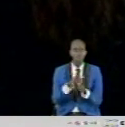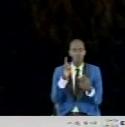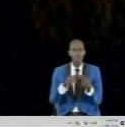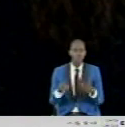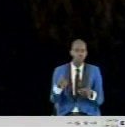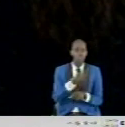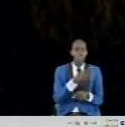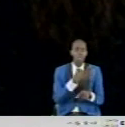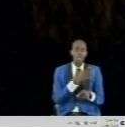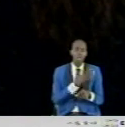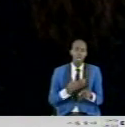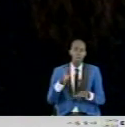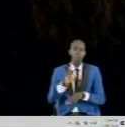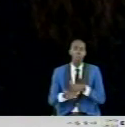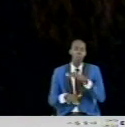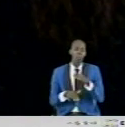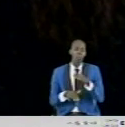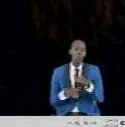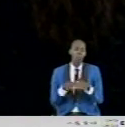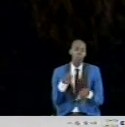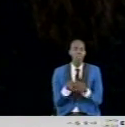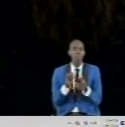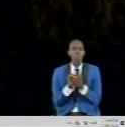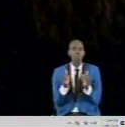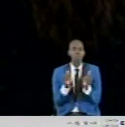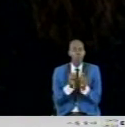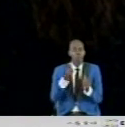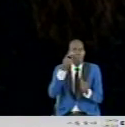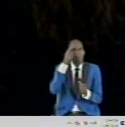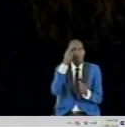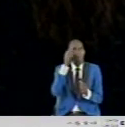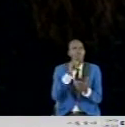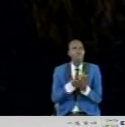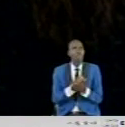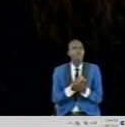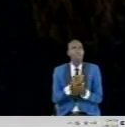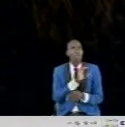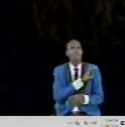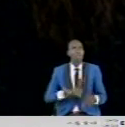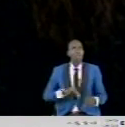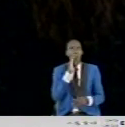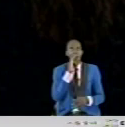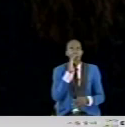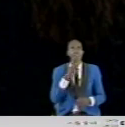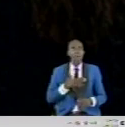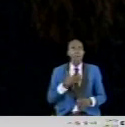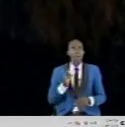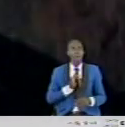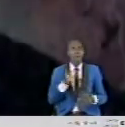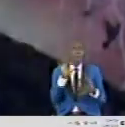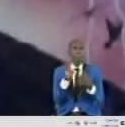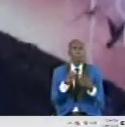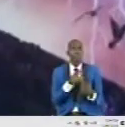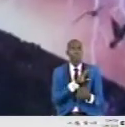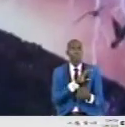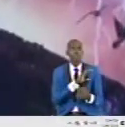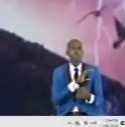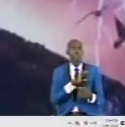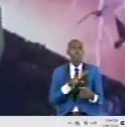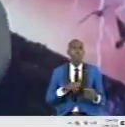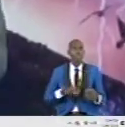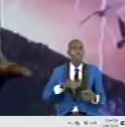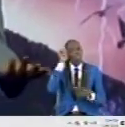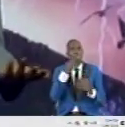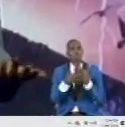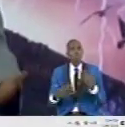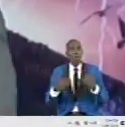like that what the Consciousness Christ has mine I belong to Christ it's blood has forgiving